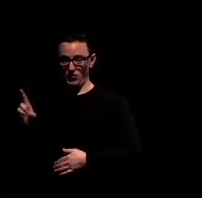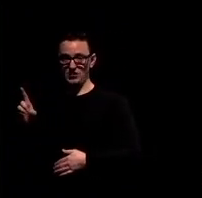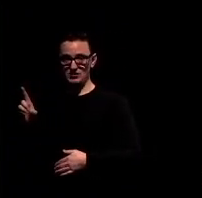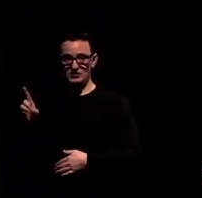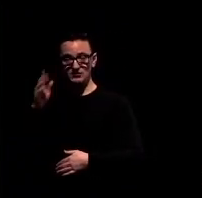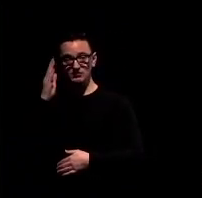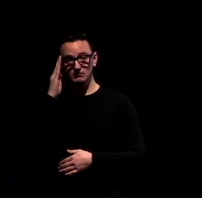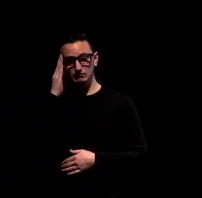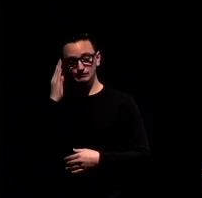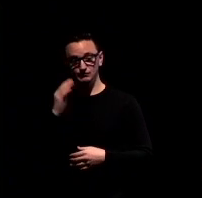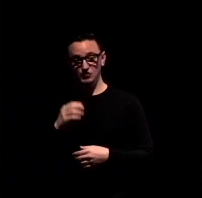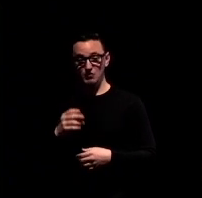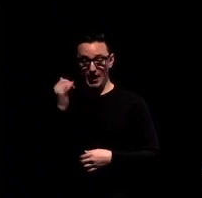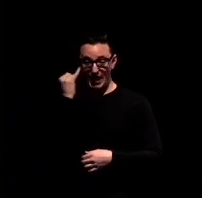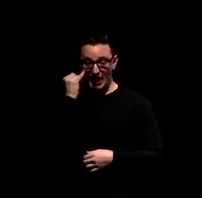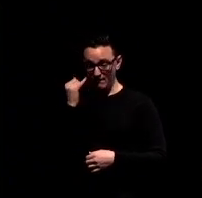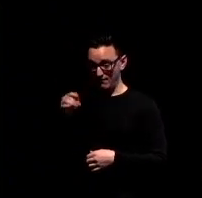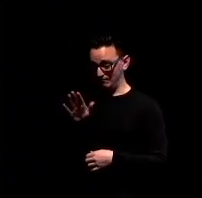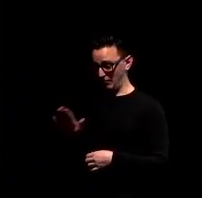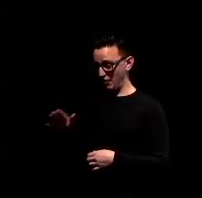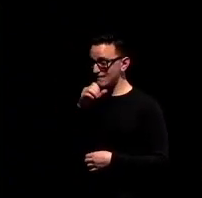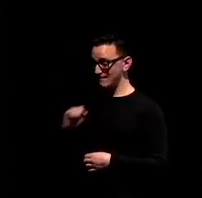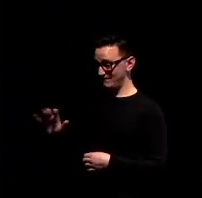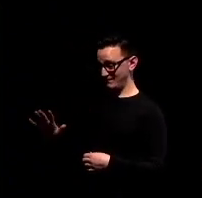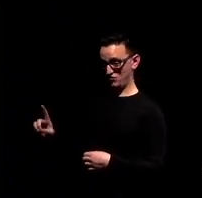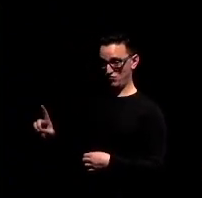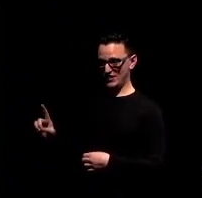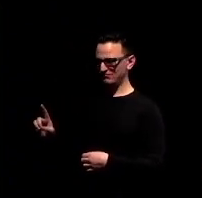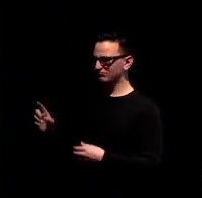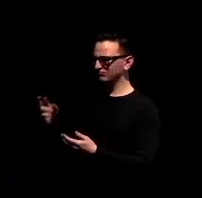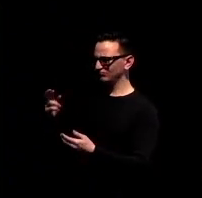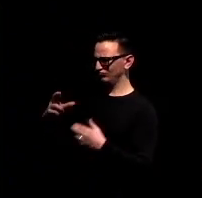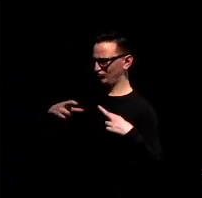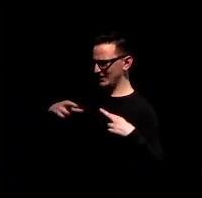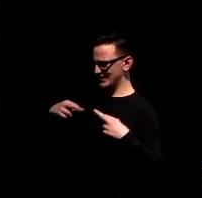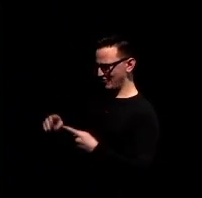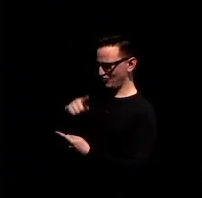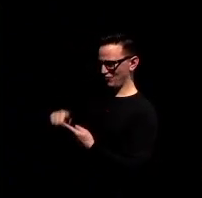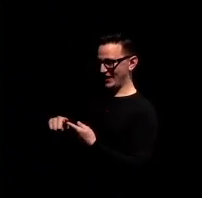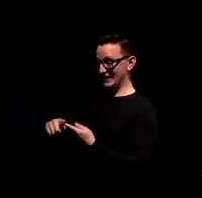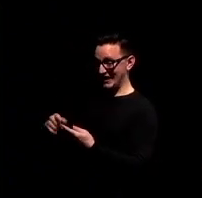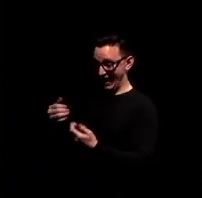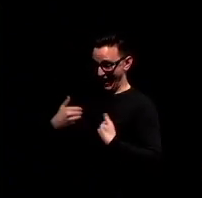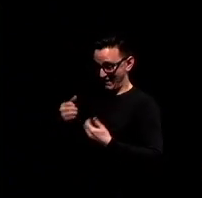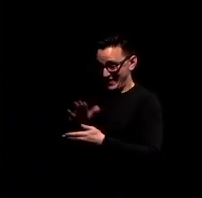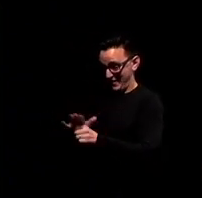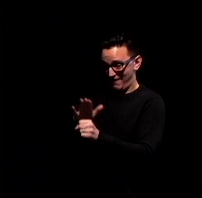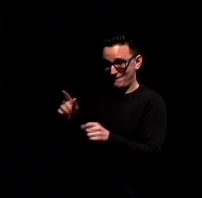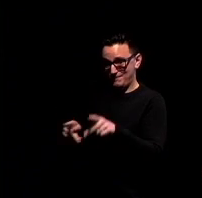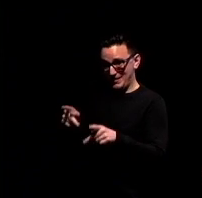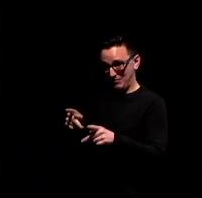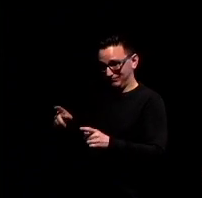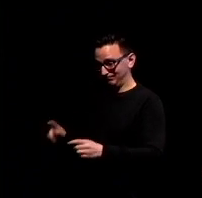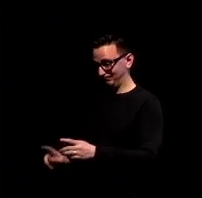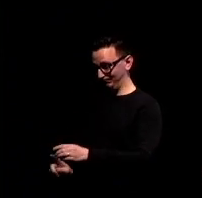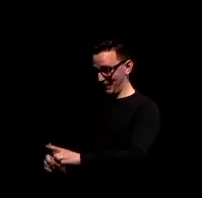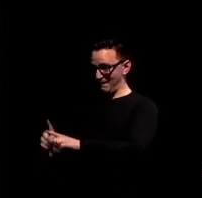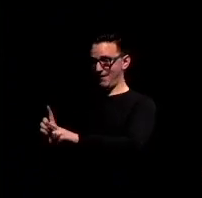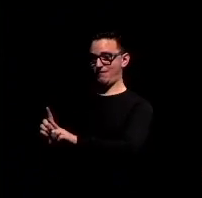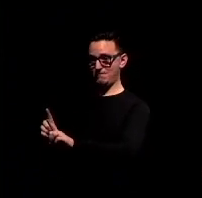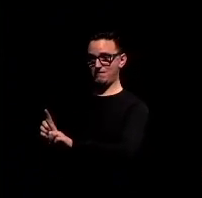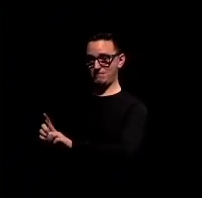think about, because if they're 51, when are they going to retire, and do we have enough people coming in behind them? We also see that most of the mental